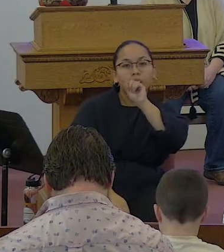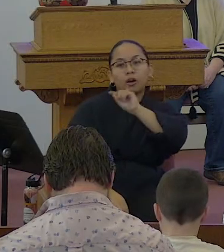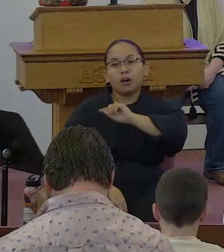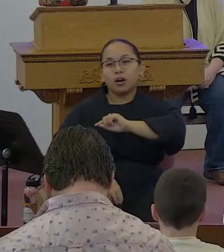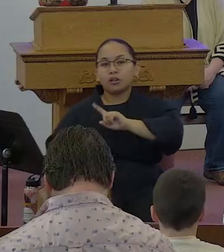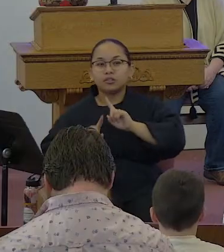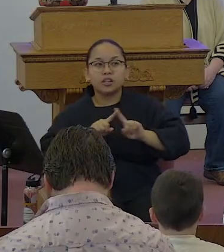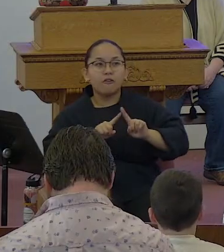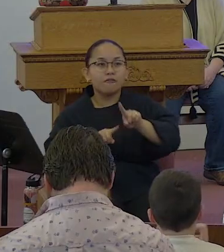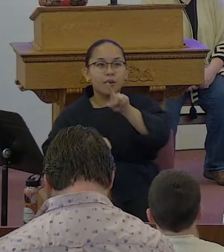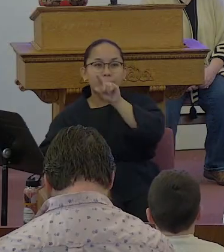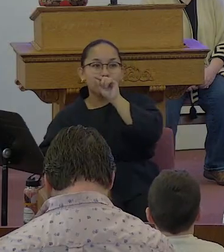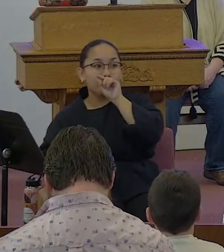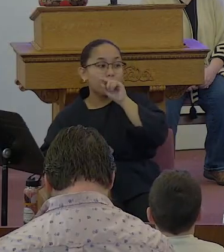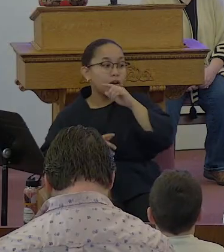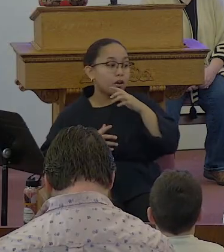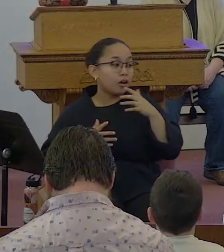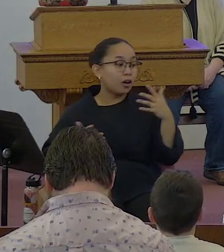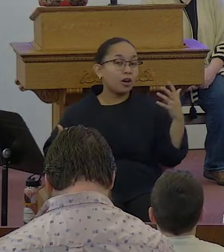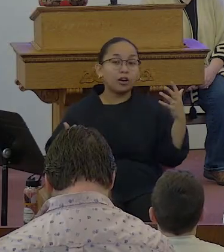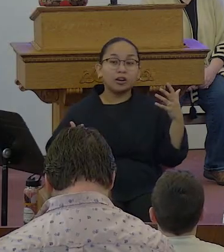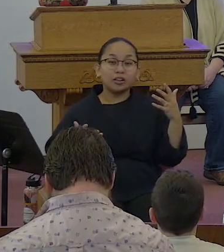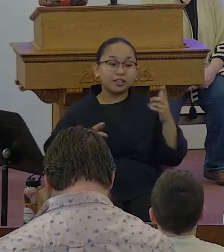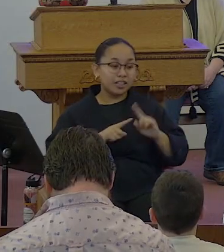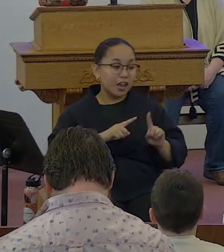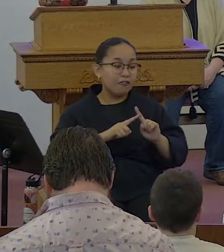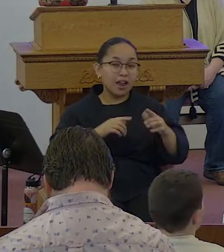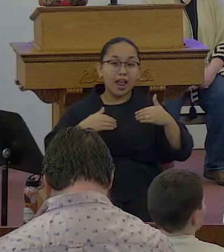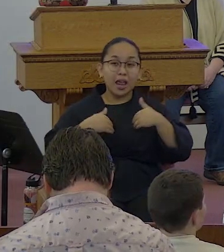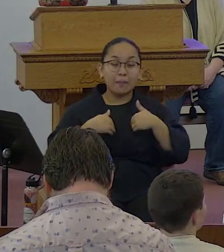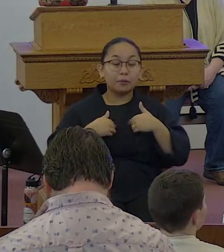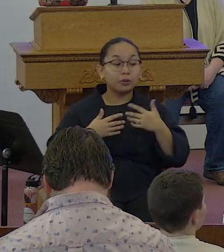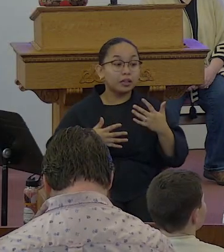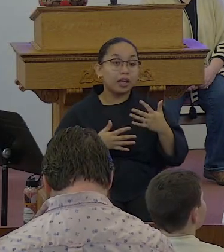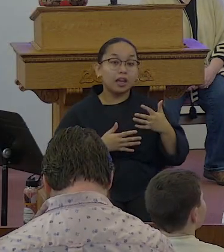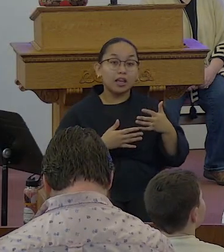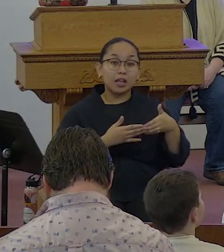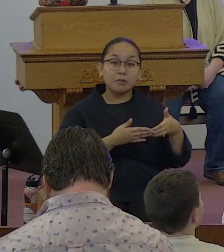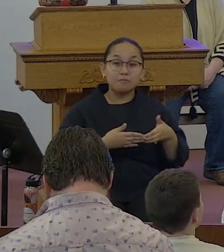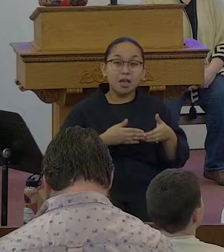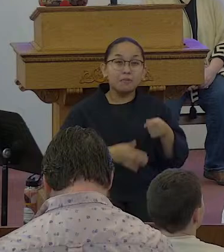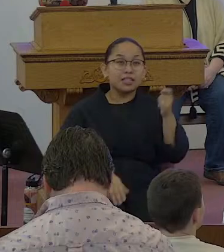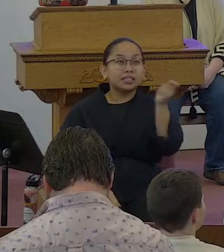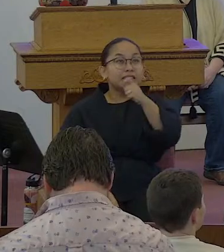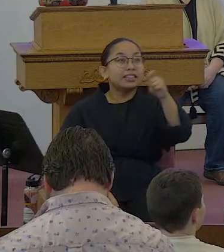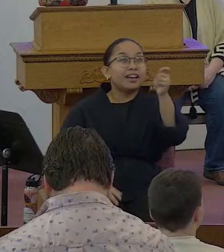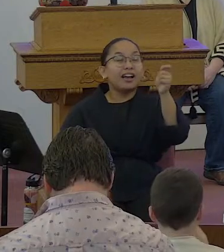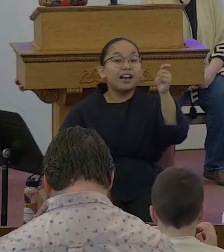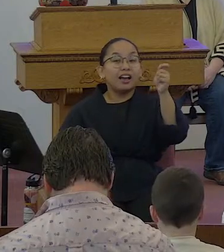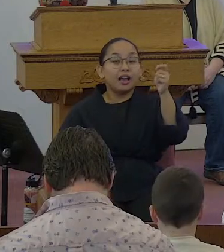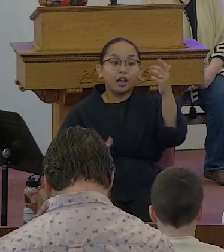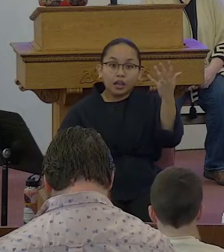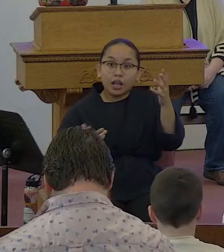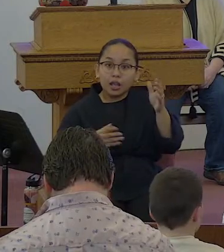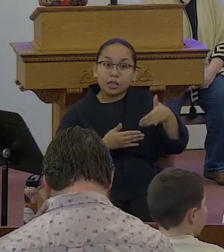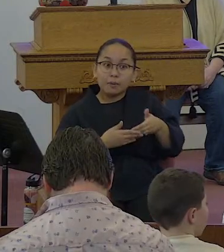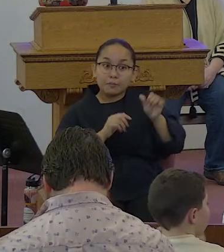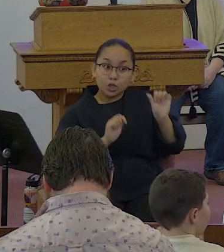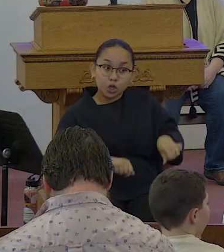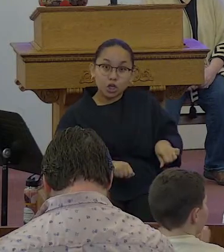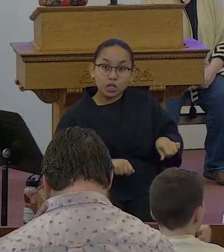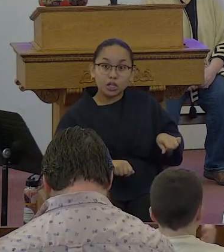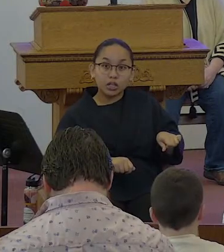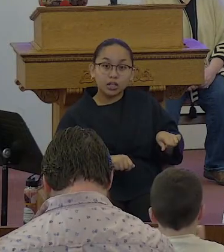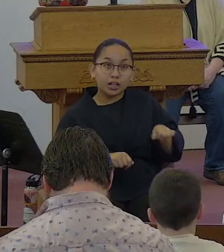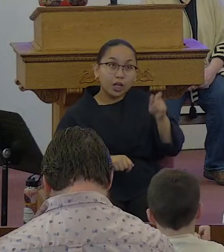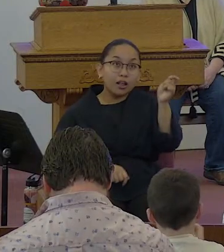crows than a baby could shake a stick at. Which a little baby could do if a little baby wanted to, since Big